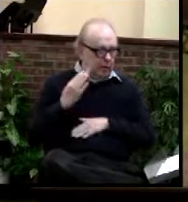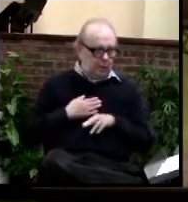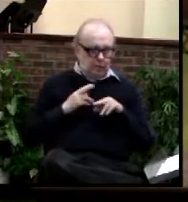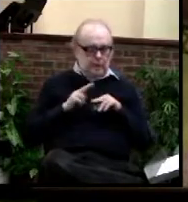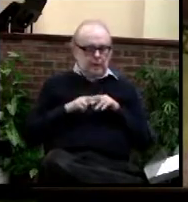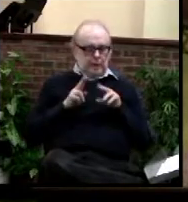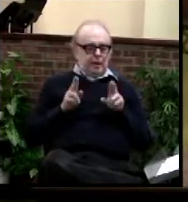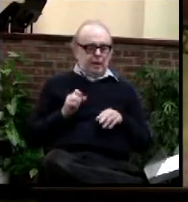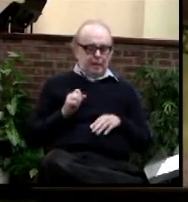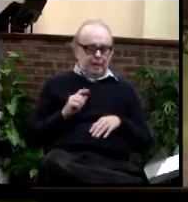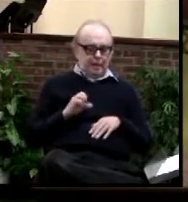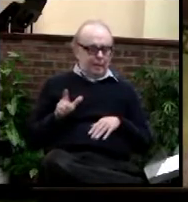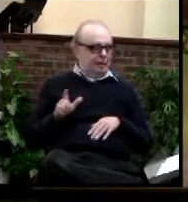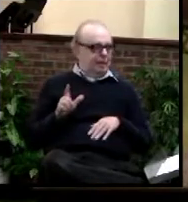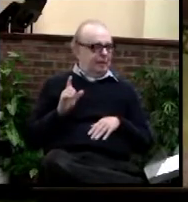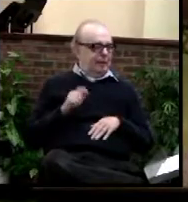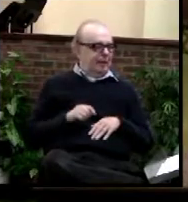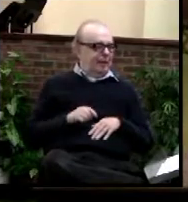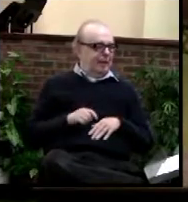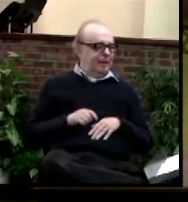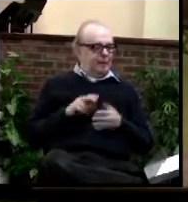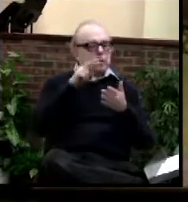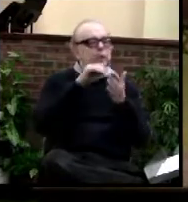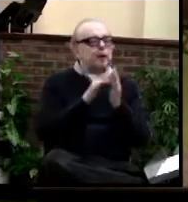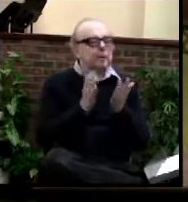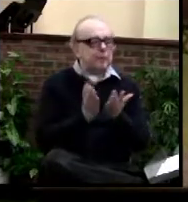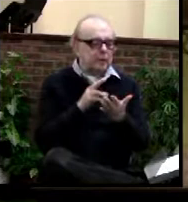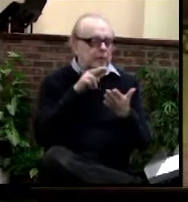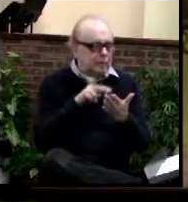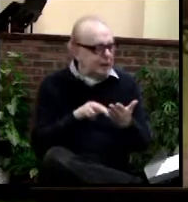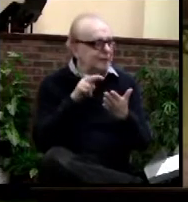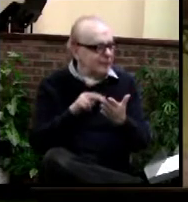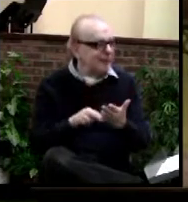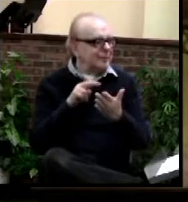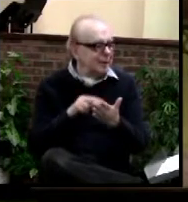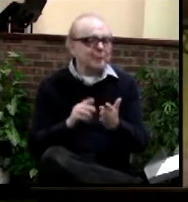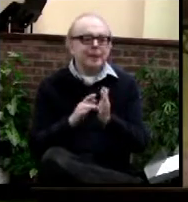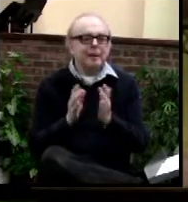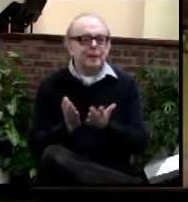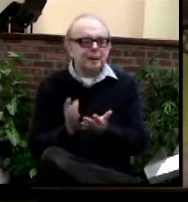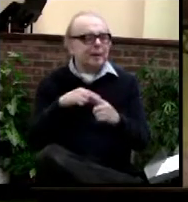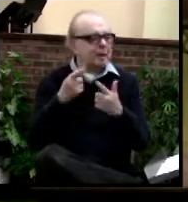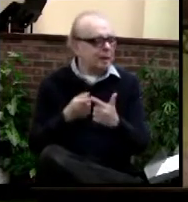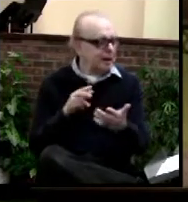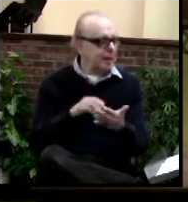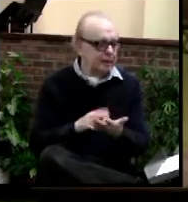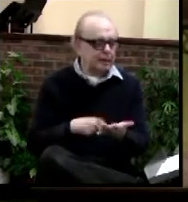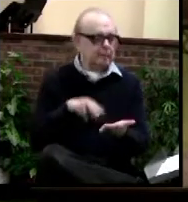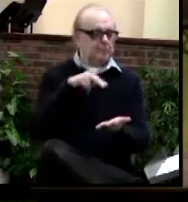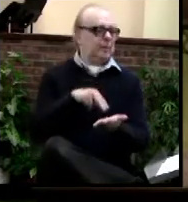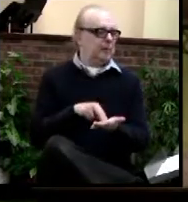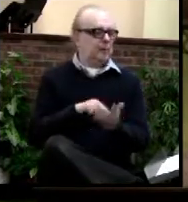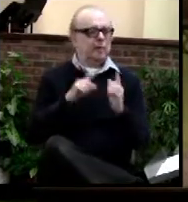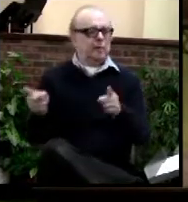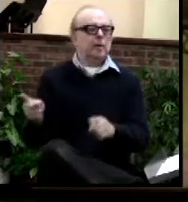stool, and I need to just read the Bible and read the Bible and read the Bible, and then I need to get up, go to